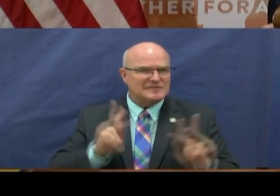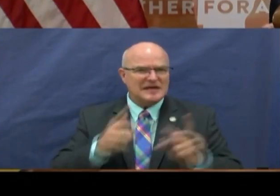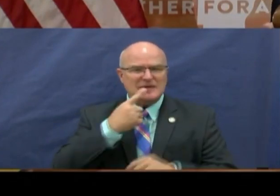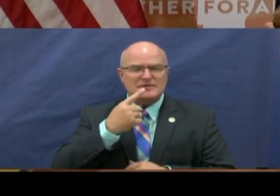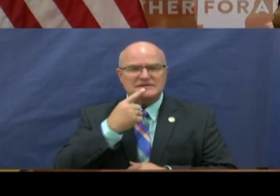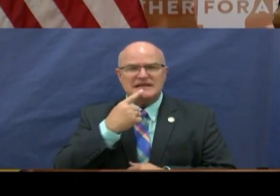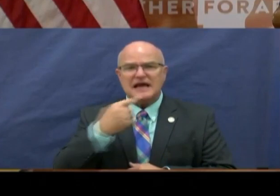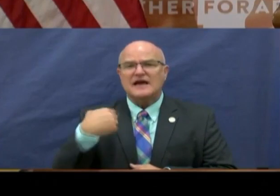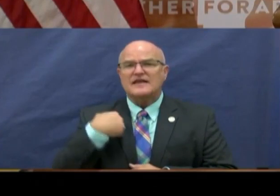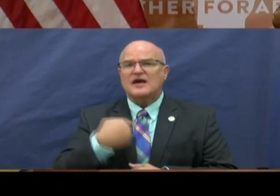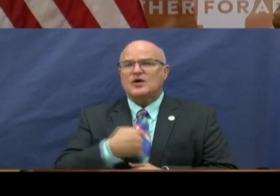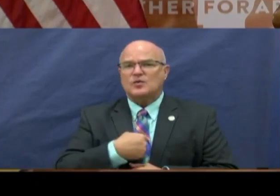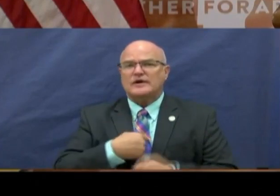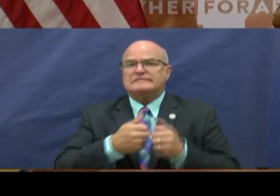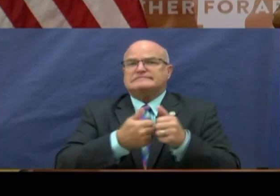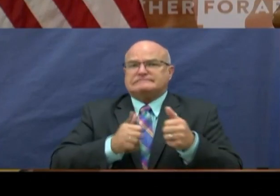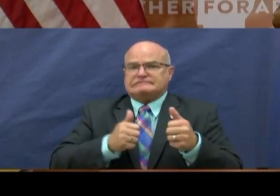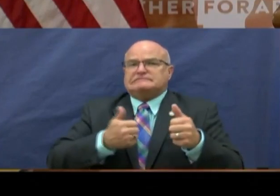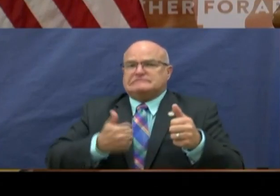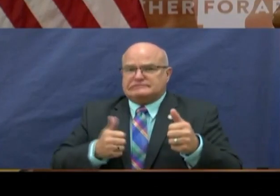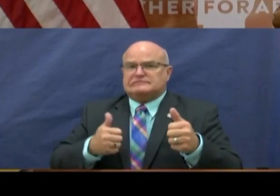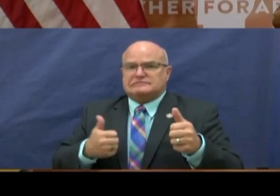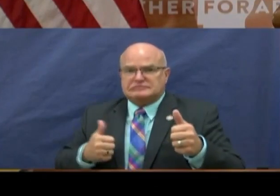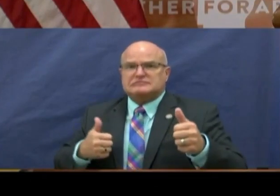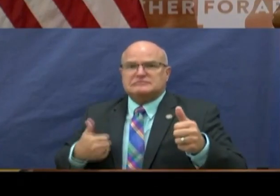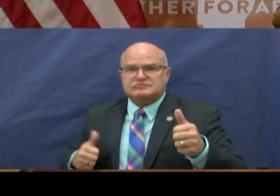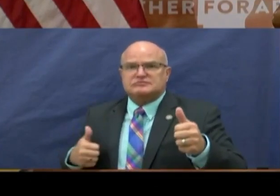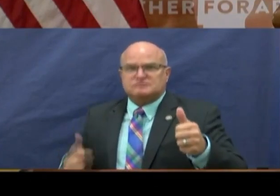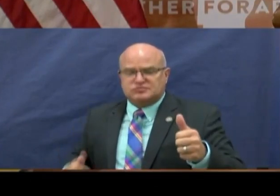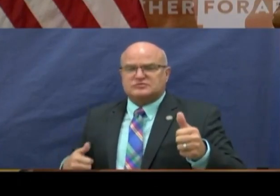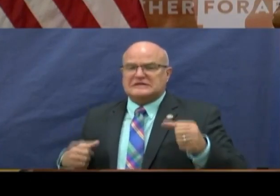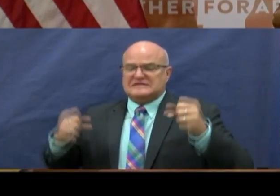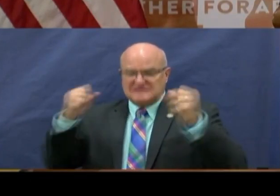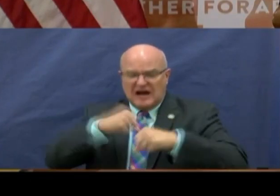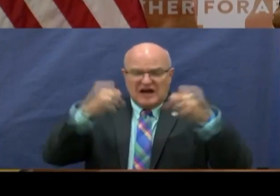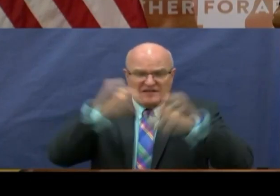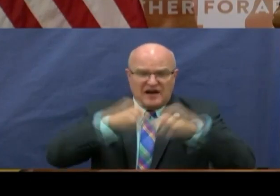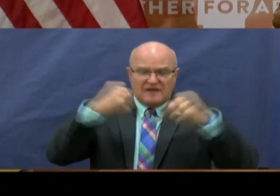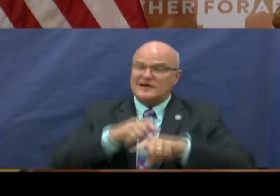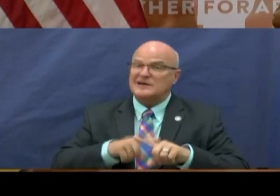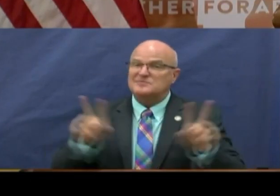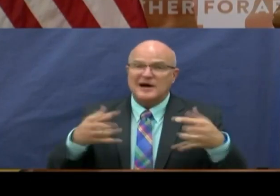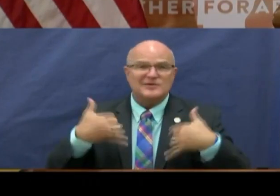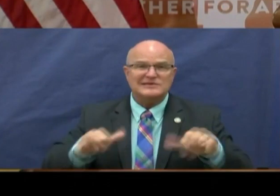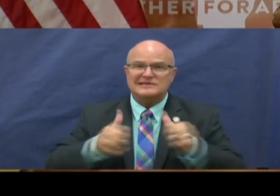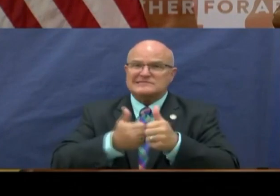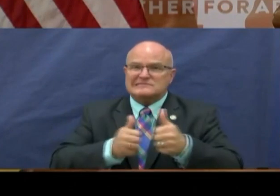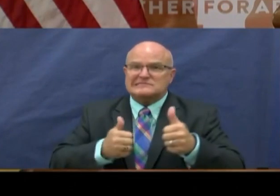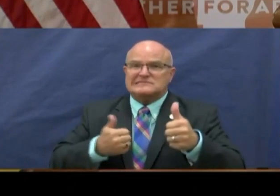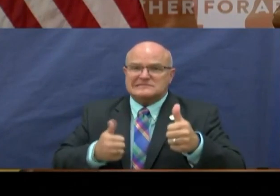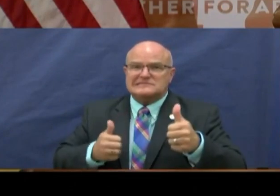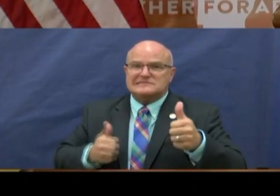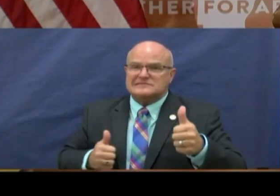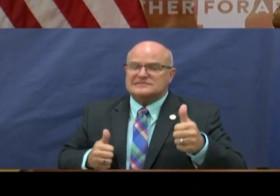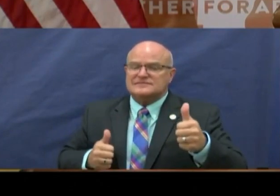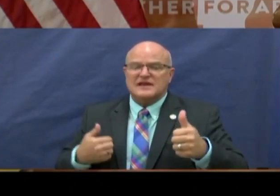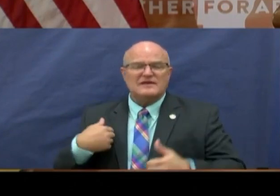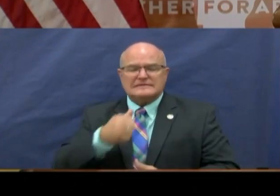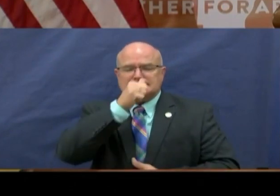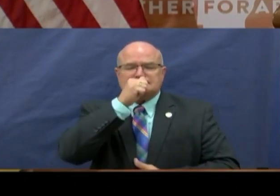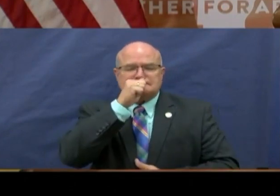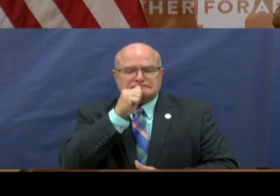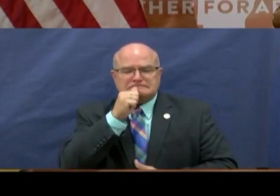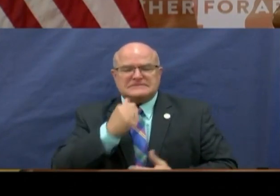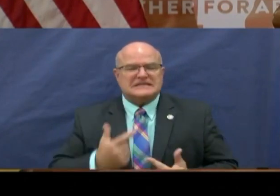are losing the battle as we fight this virus, and that we just have to live with it. Well,